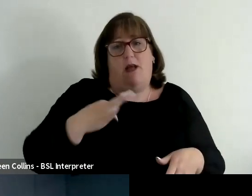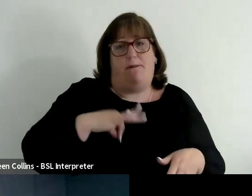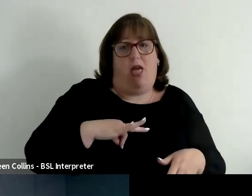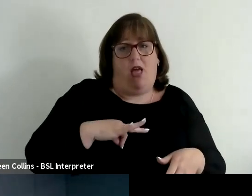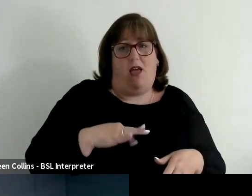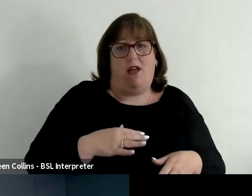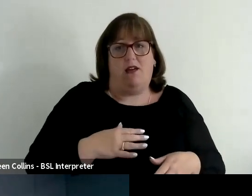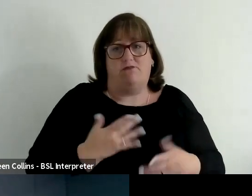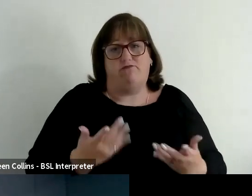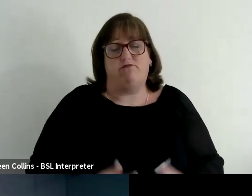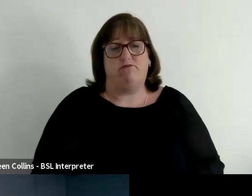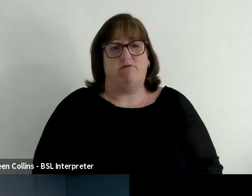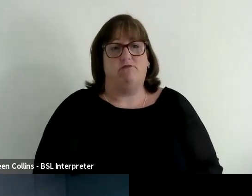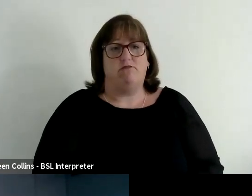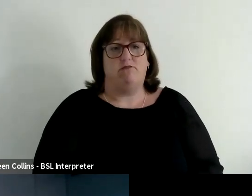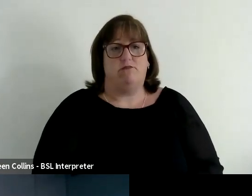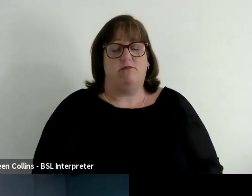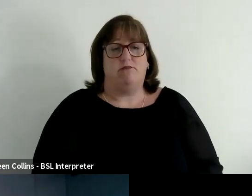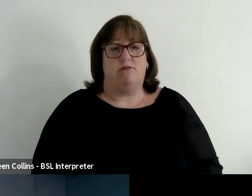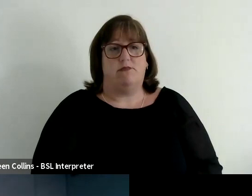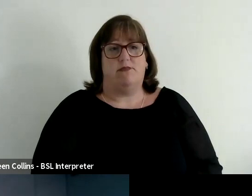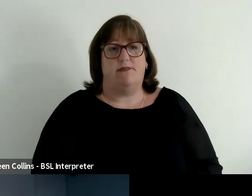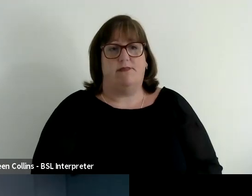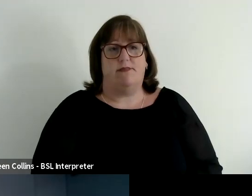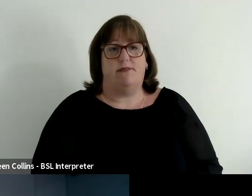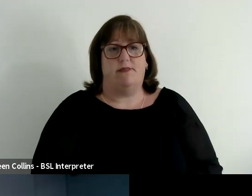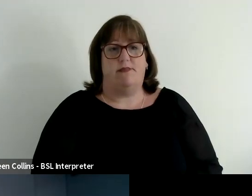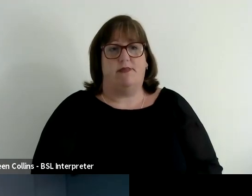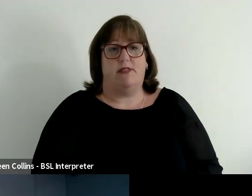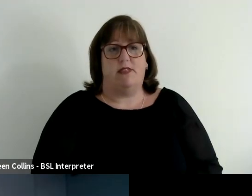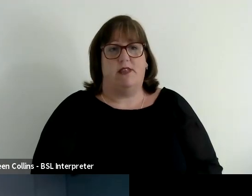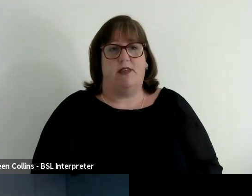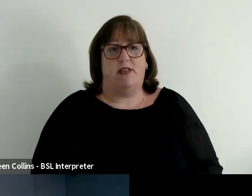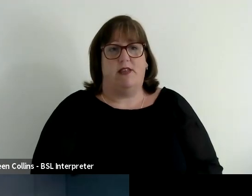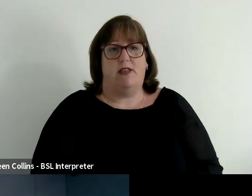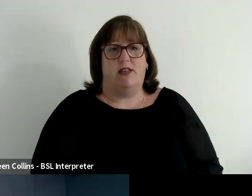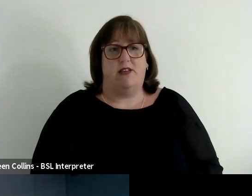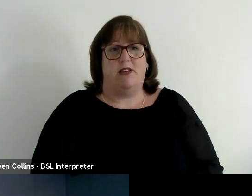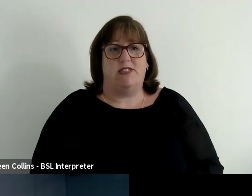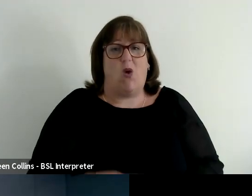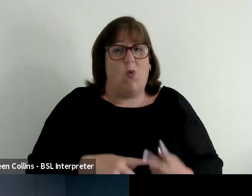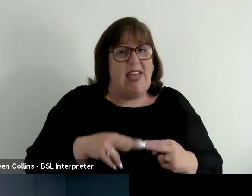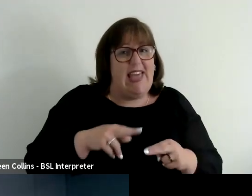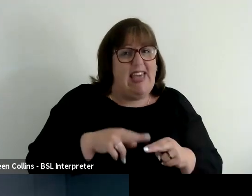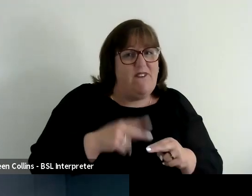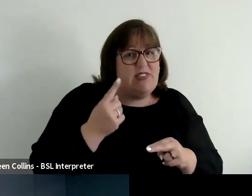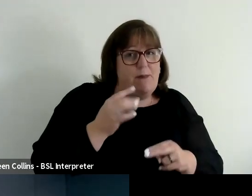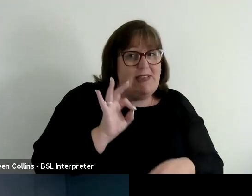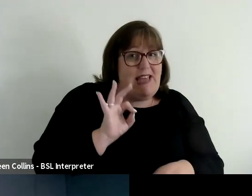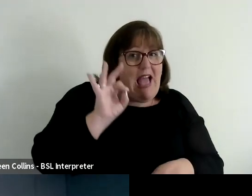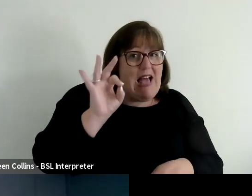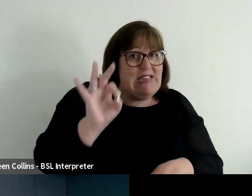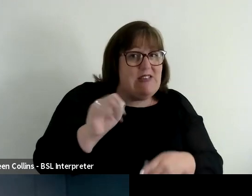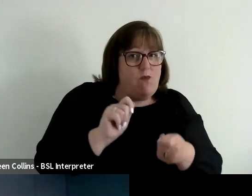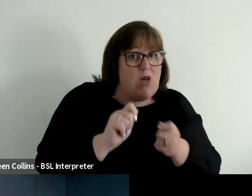in the interview process. And do we have reassurance that asking for adjustments isn't going to adversely affect anybody's chances to